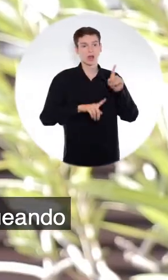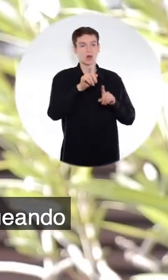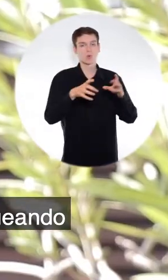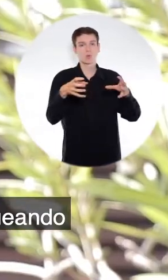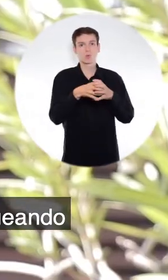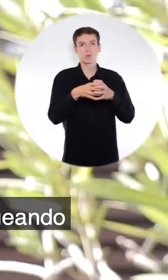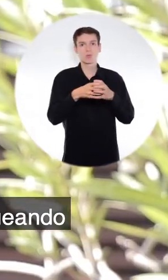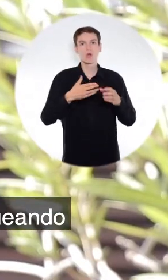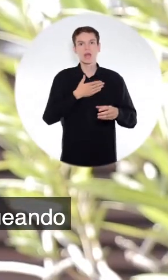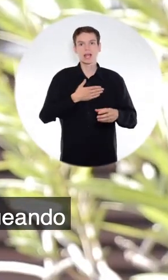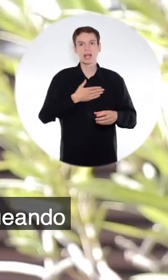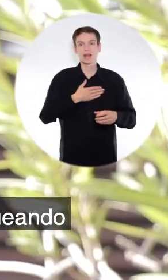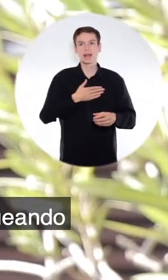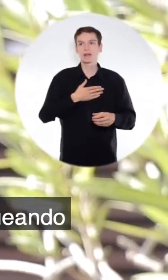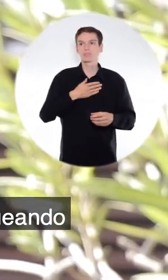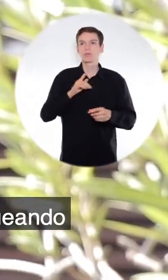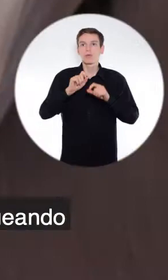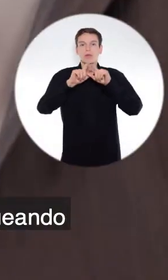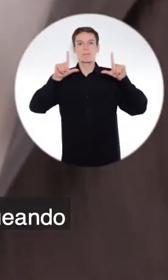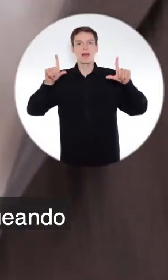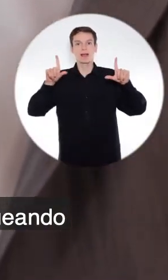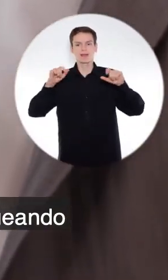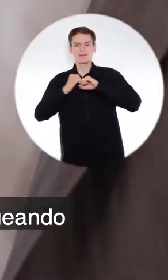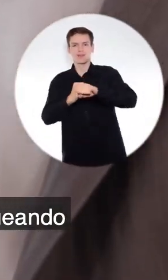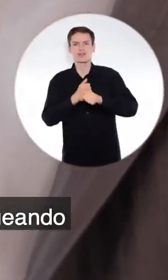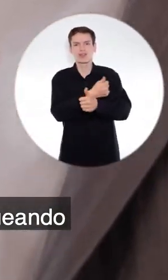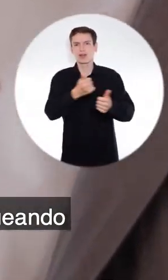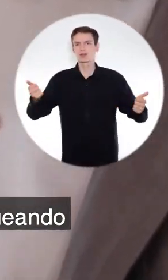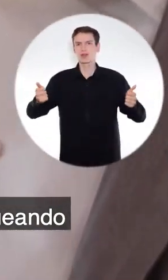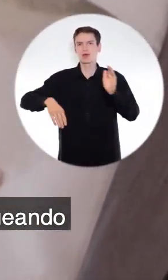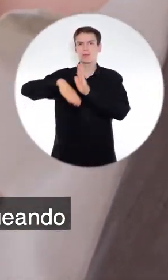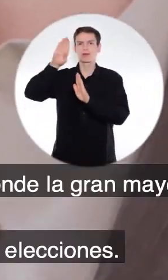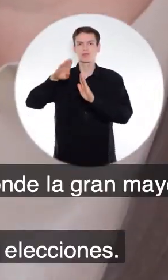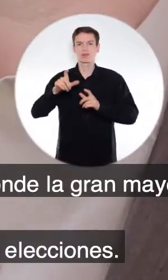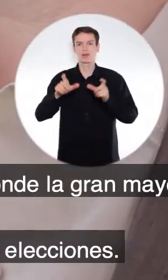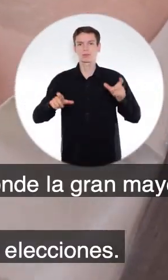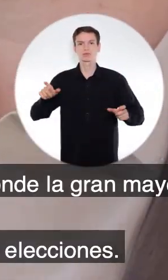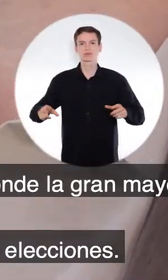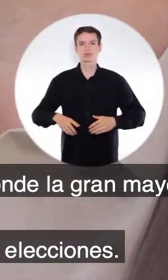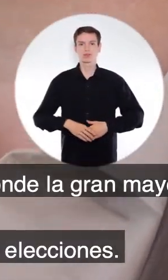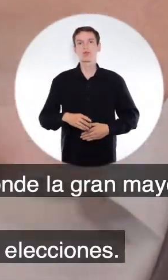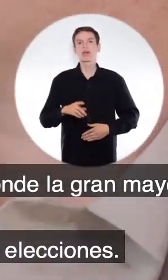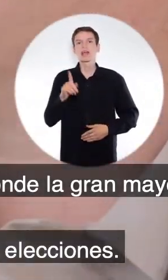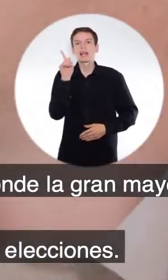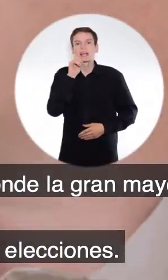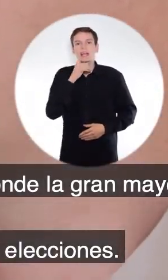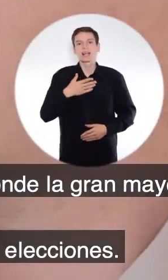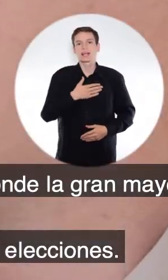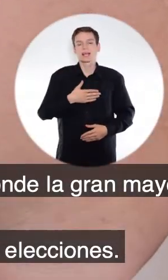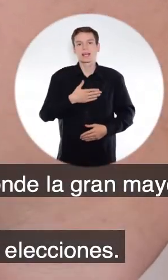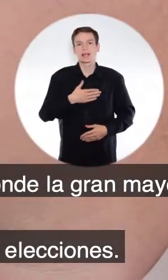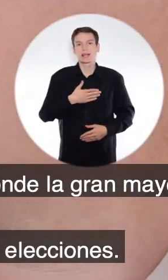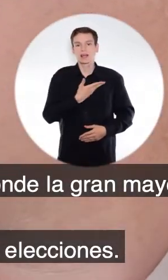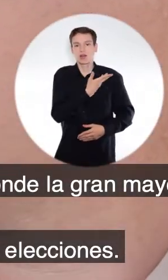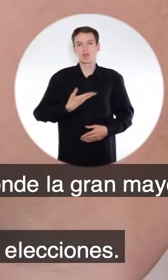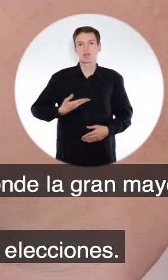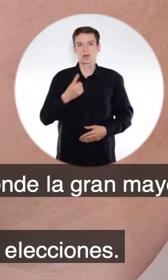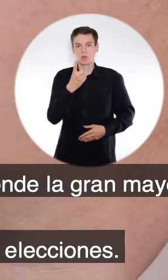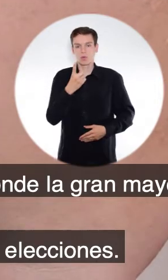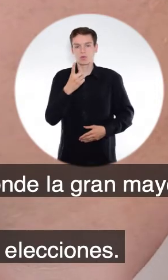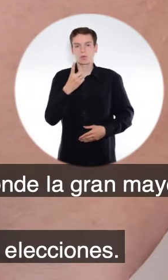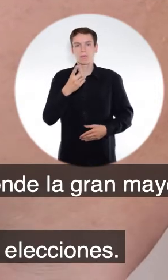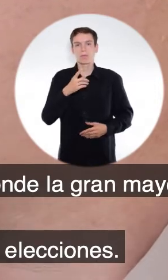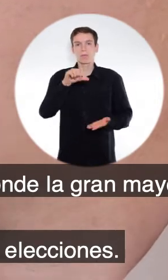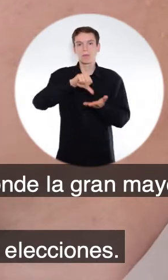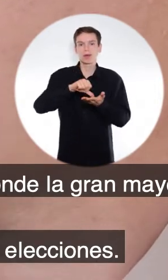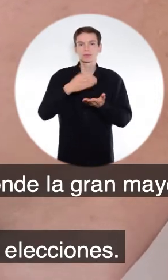as a blocking a project which the vast majority of the people want. You, who wants to govern a country when you're a permanent